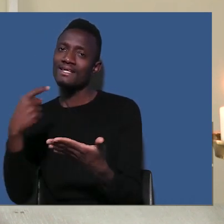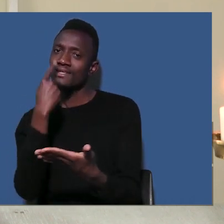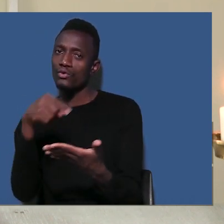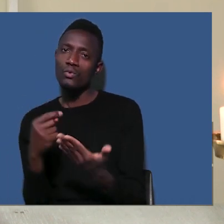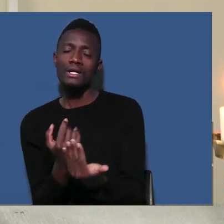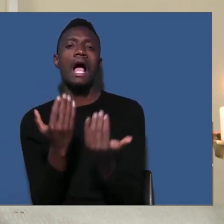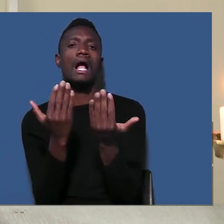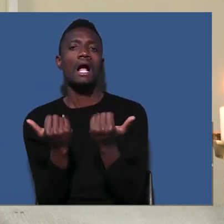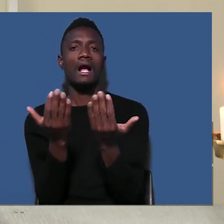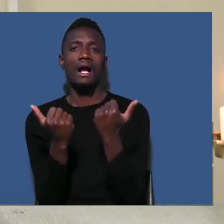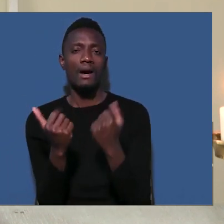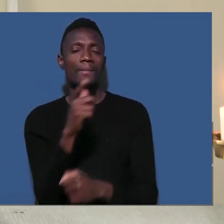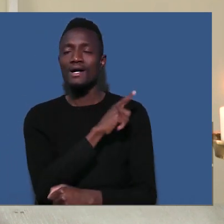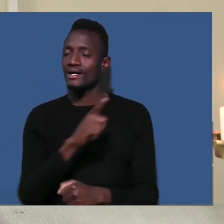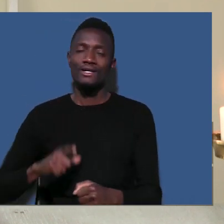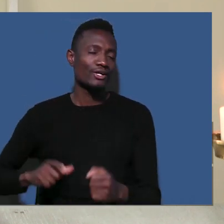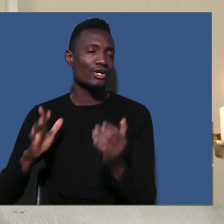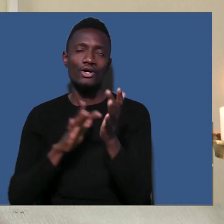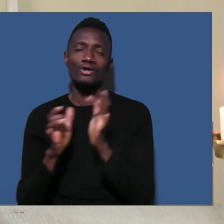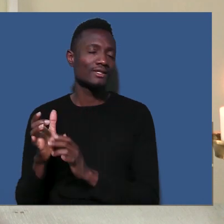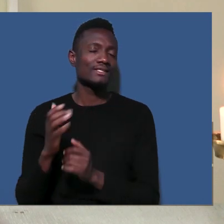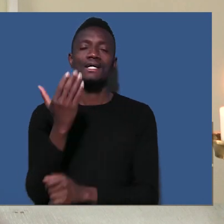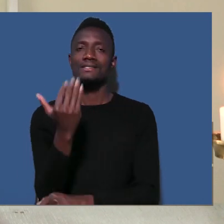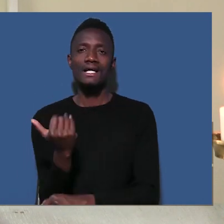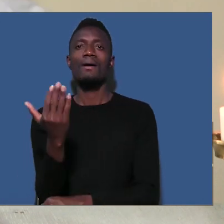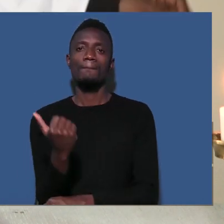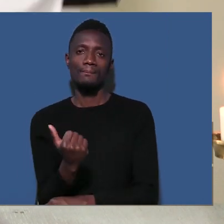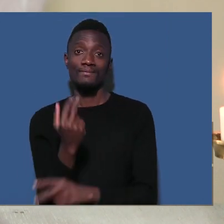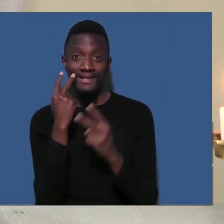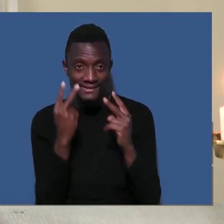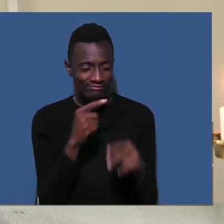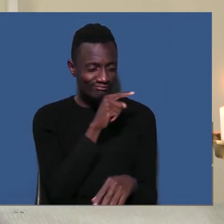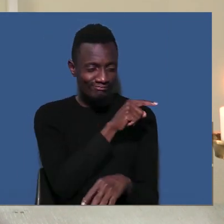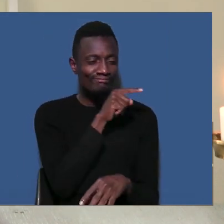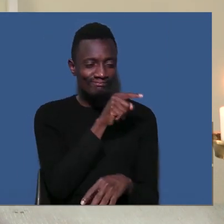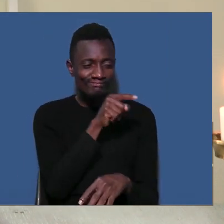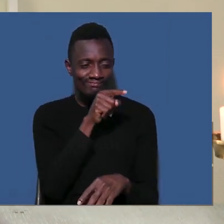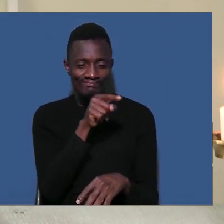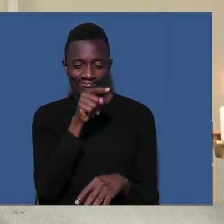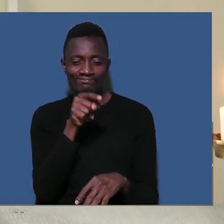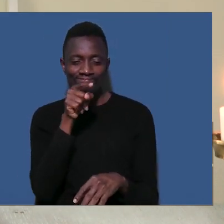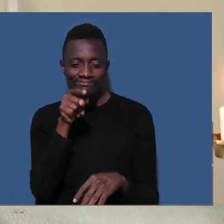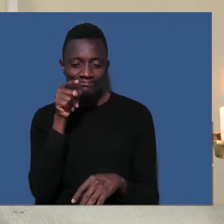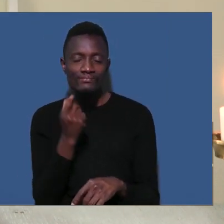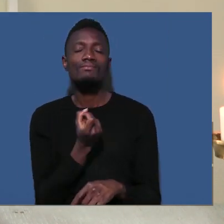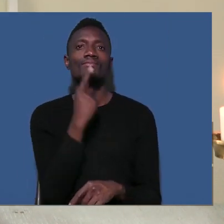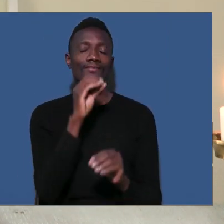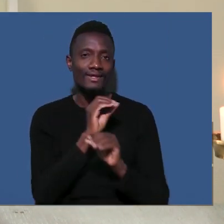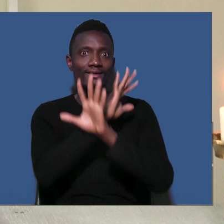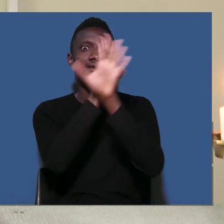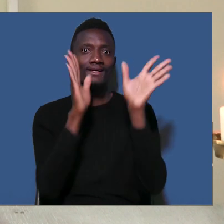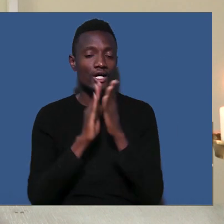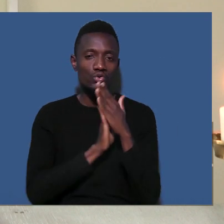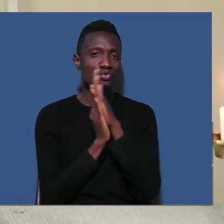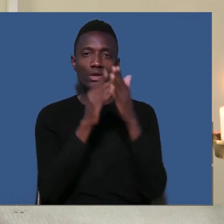Lord Jesus, come. You will have been able to connect the dots. You will be able to understand the story. So